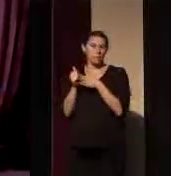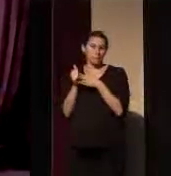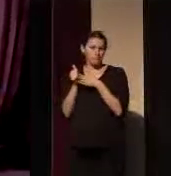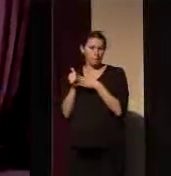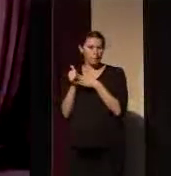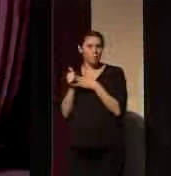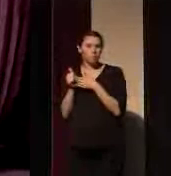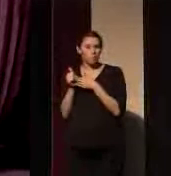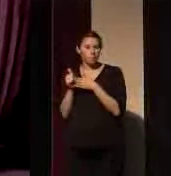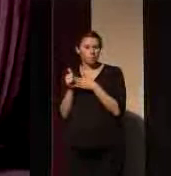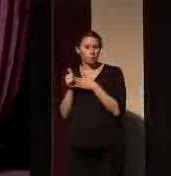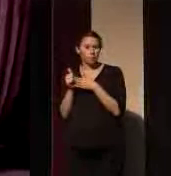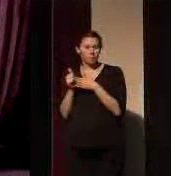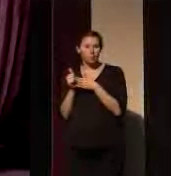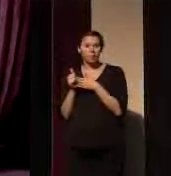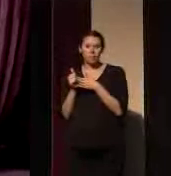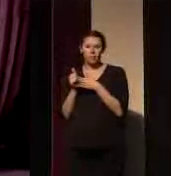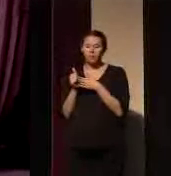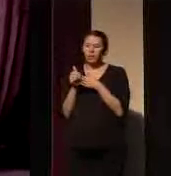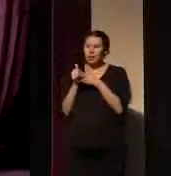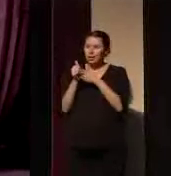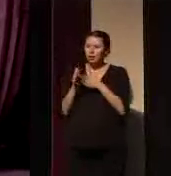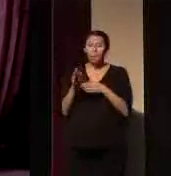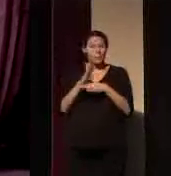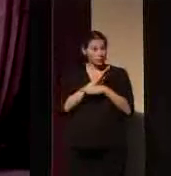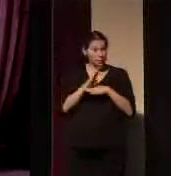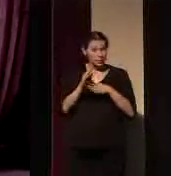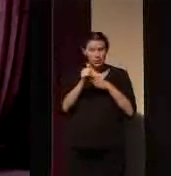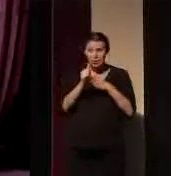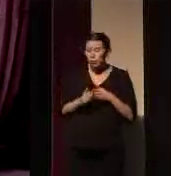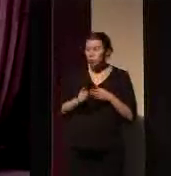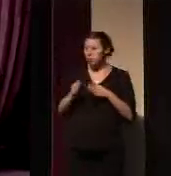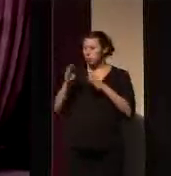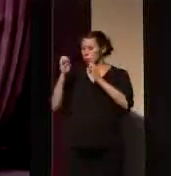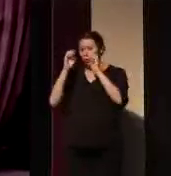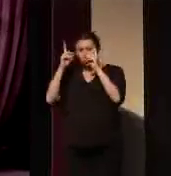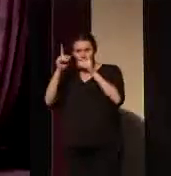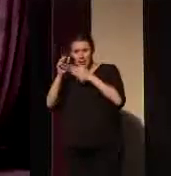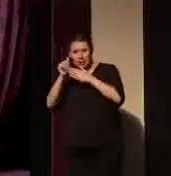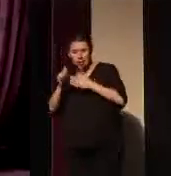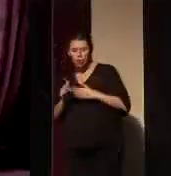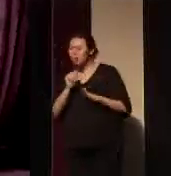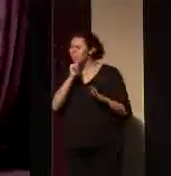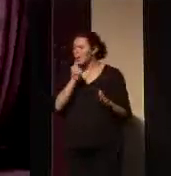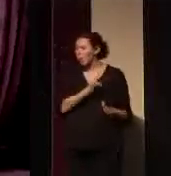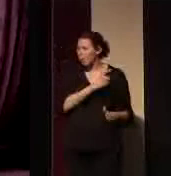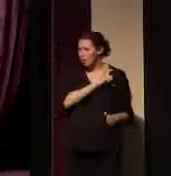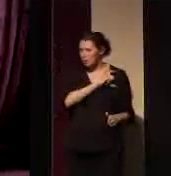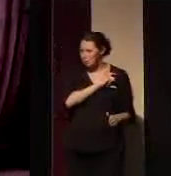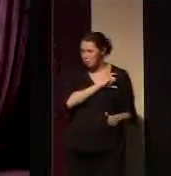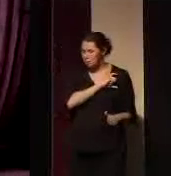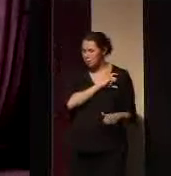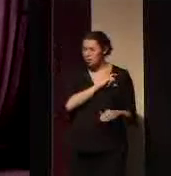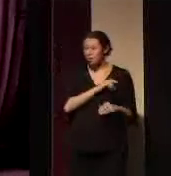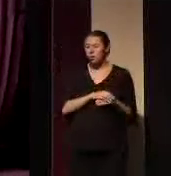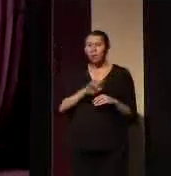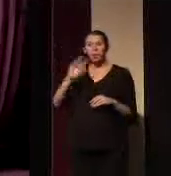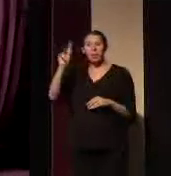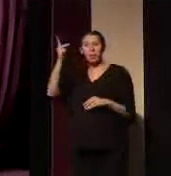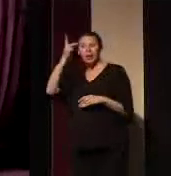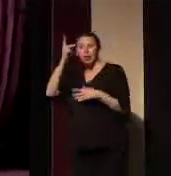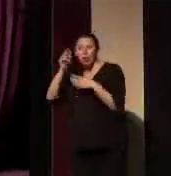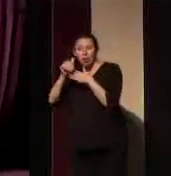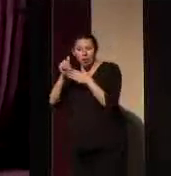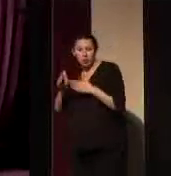who, and leadership in business, in education, and not just in policing, in political